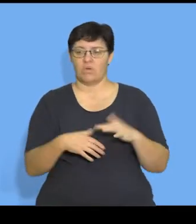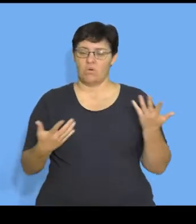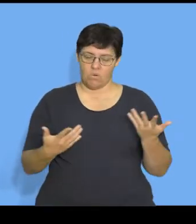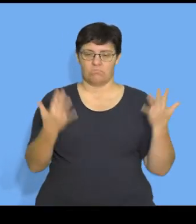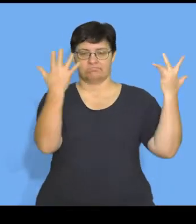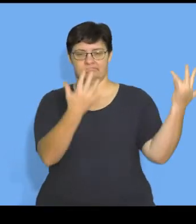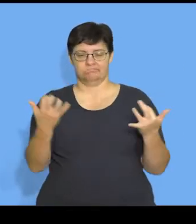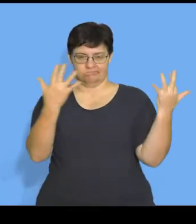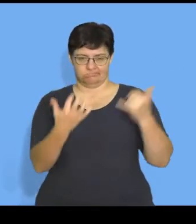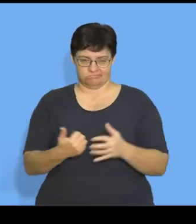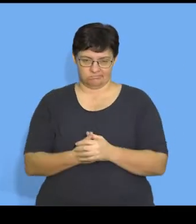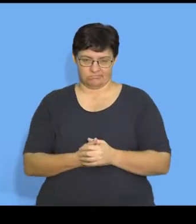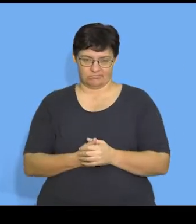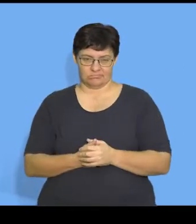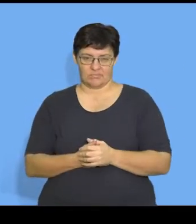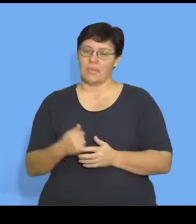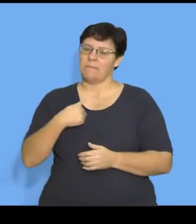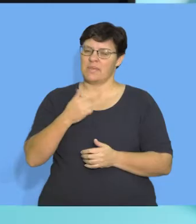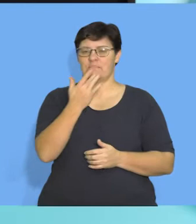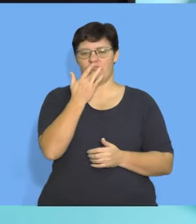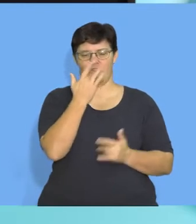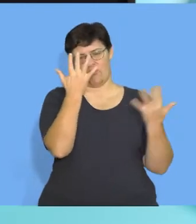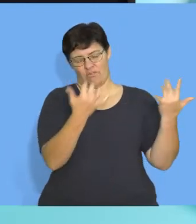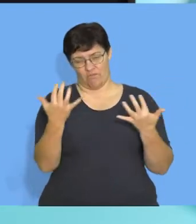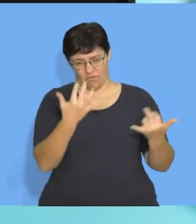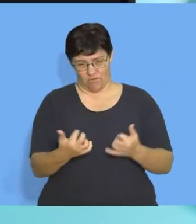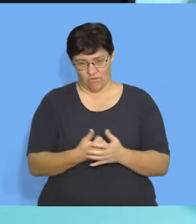calculation. I prefer calculation,